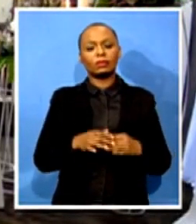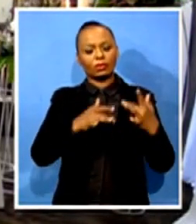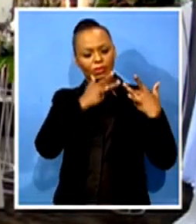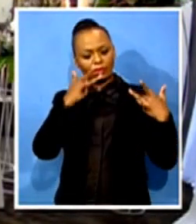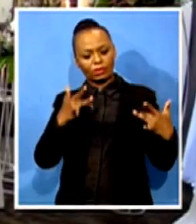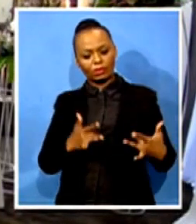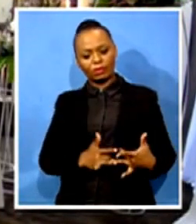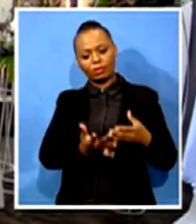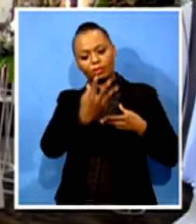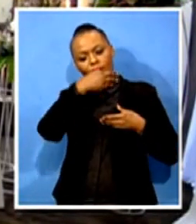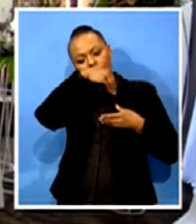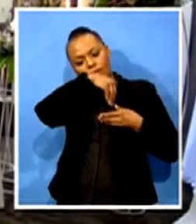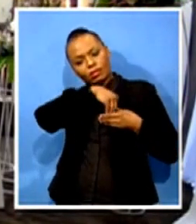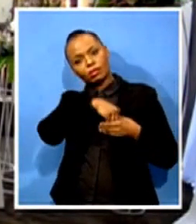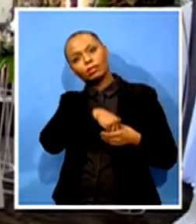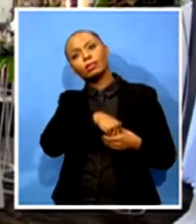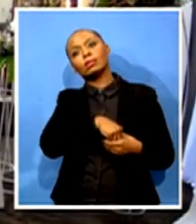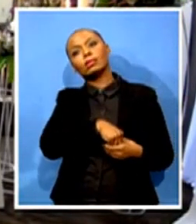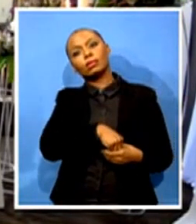enhliziyweni zethu.